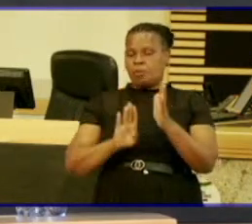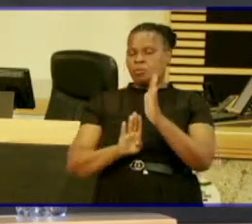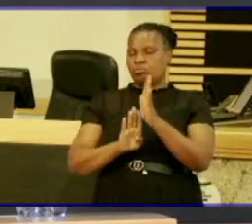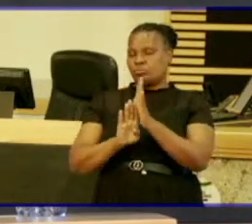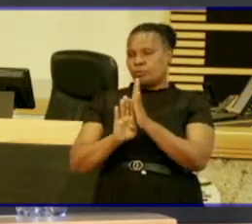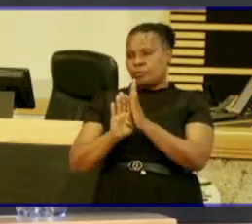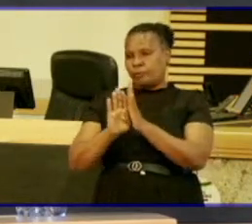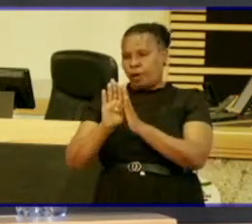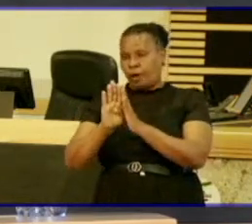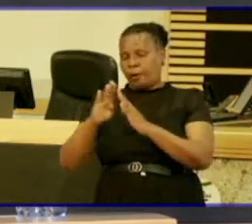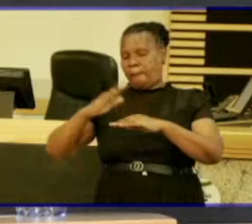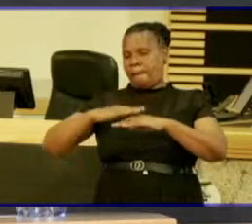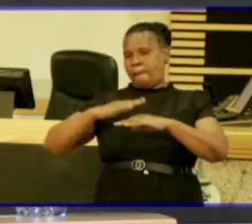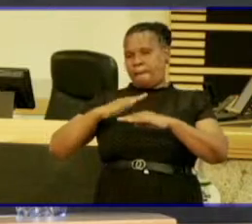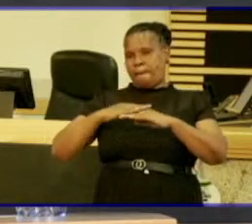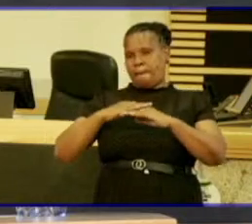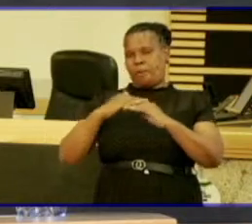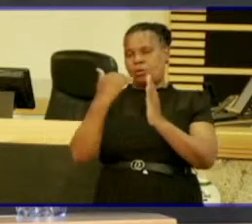this regard.